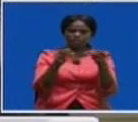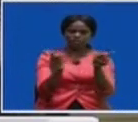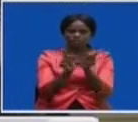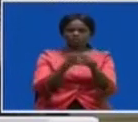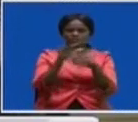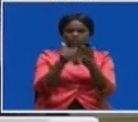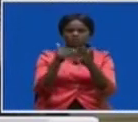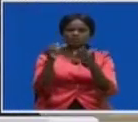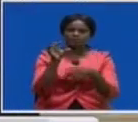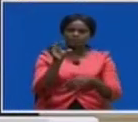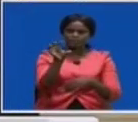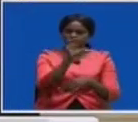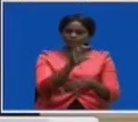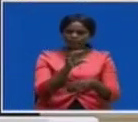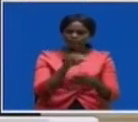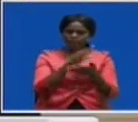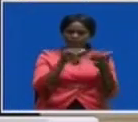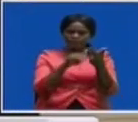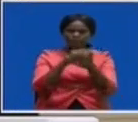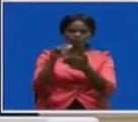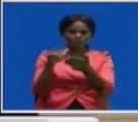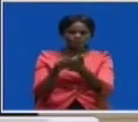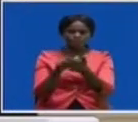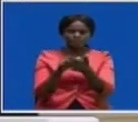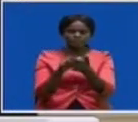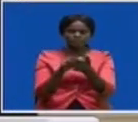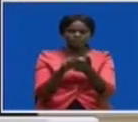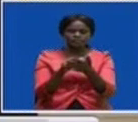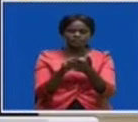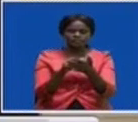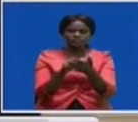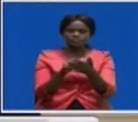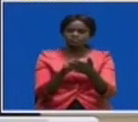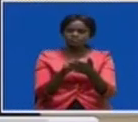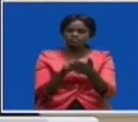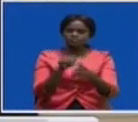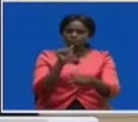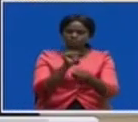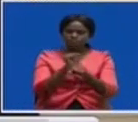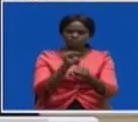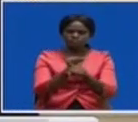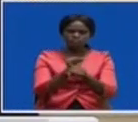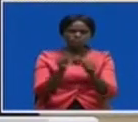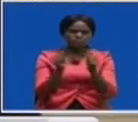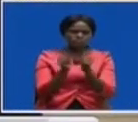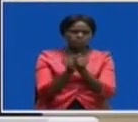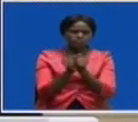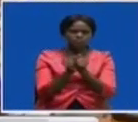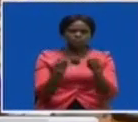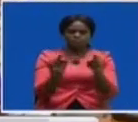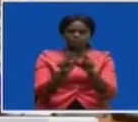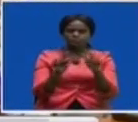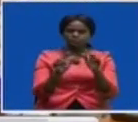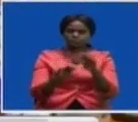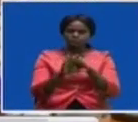centers will be coordinating in close synergy with the headquarters here under the supervision of the